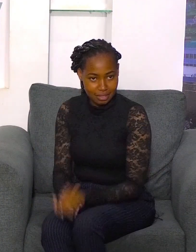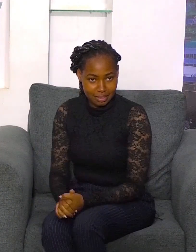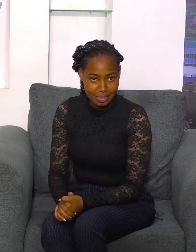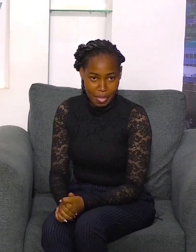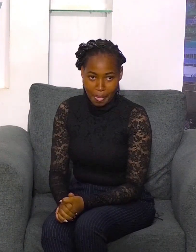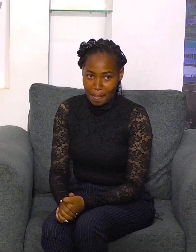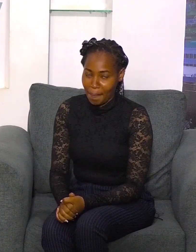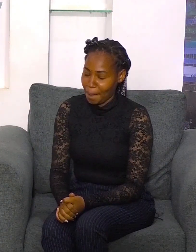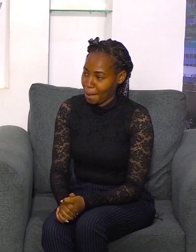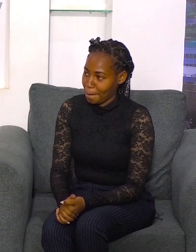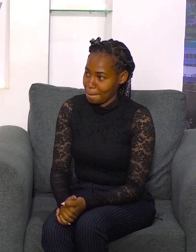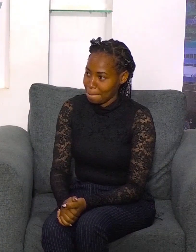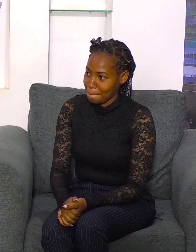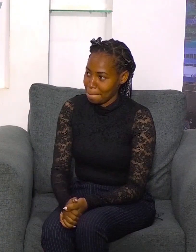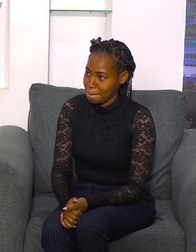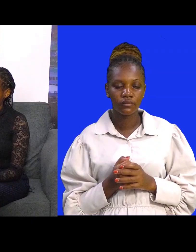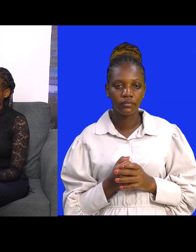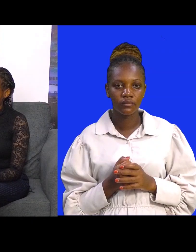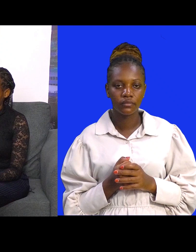How exactly is it you started your company?